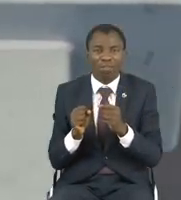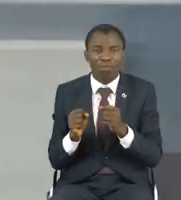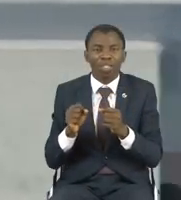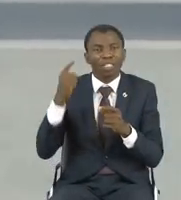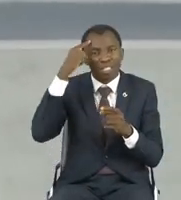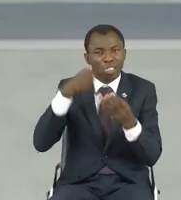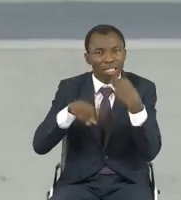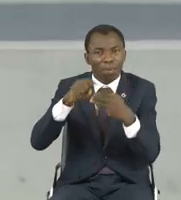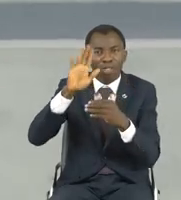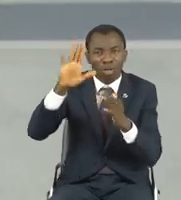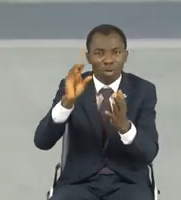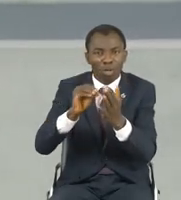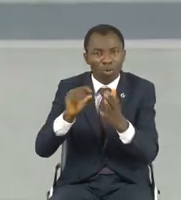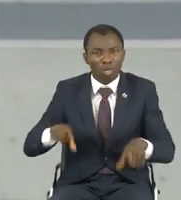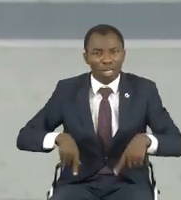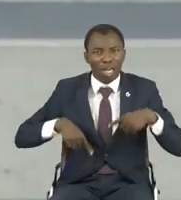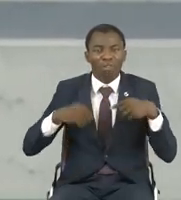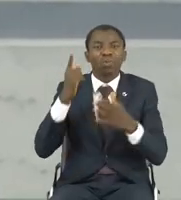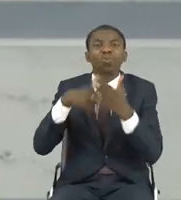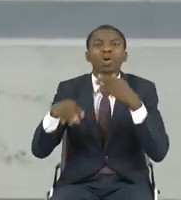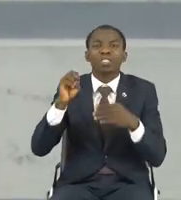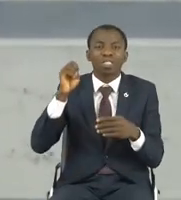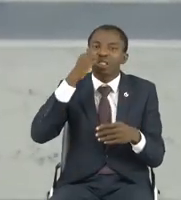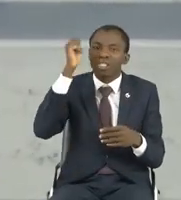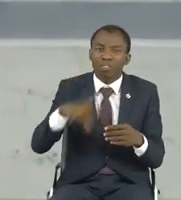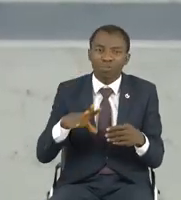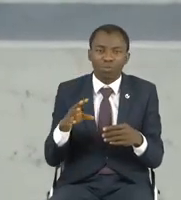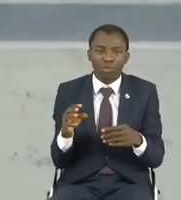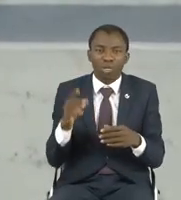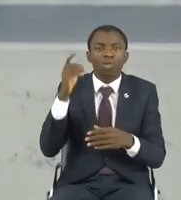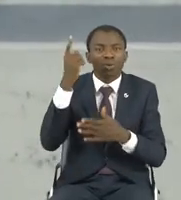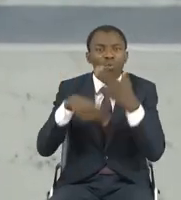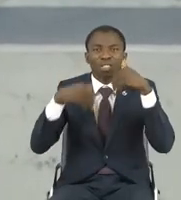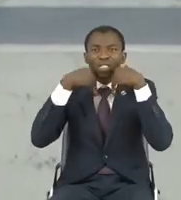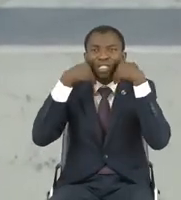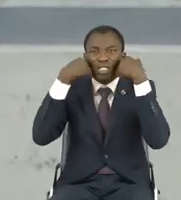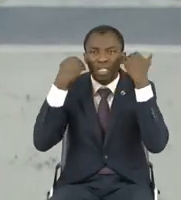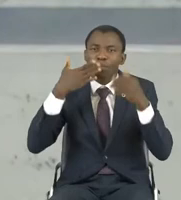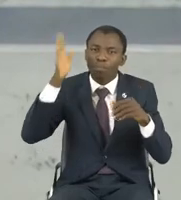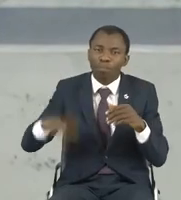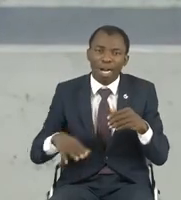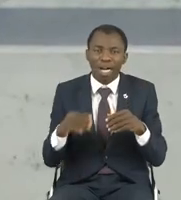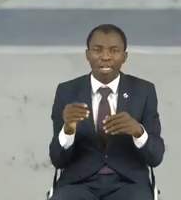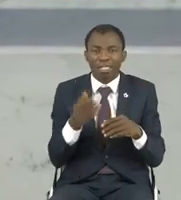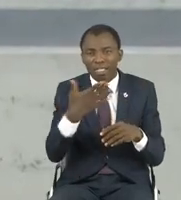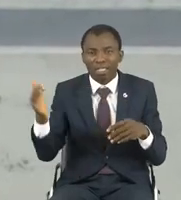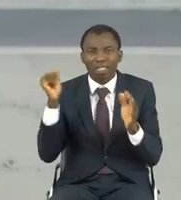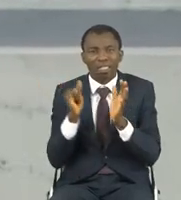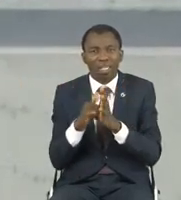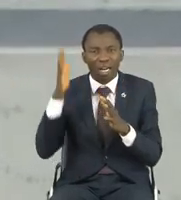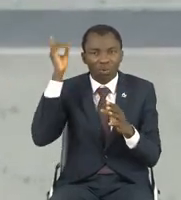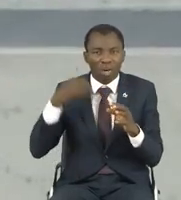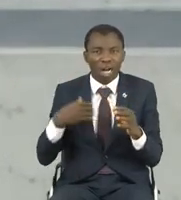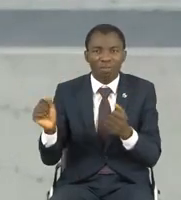life, what evil, what degradation, what shame should have seized your life. But